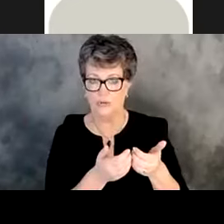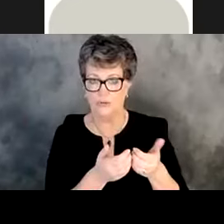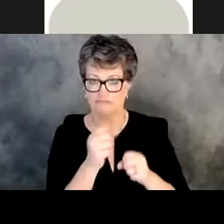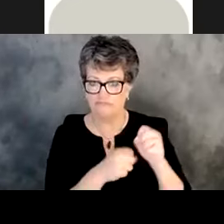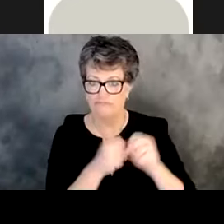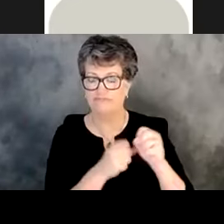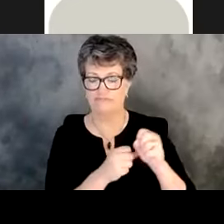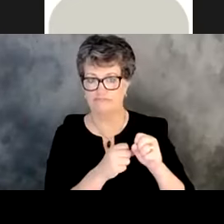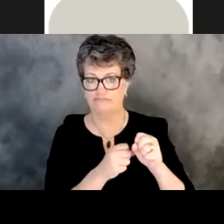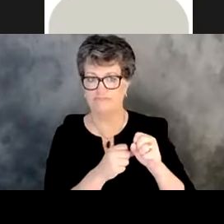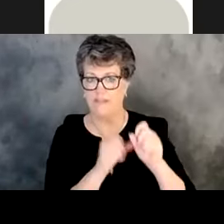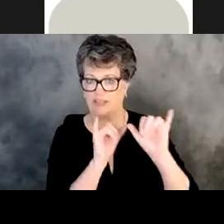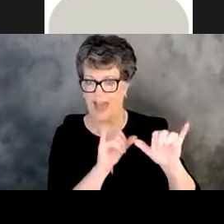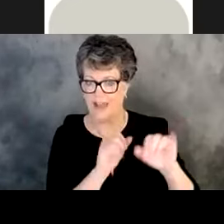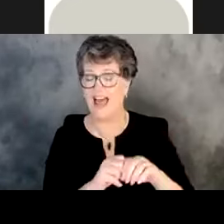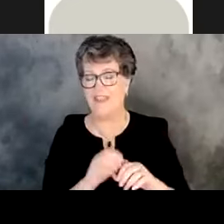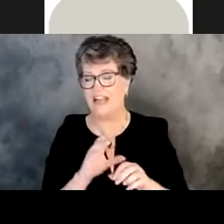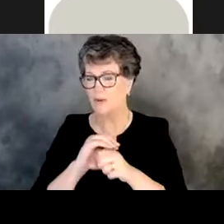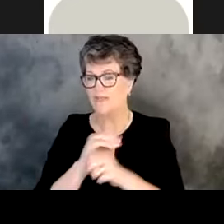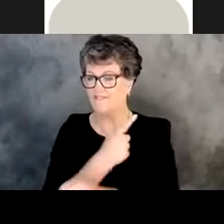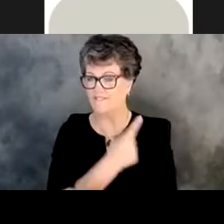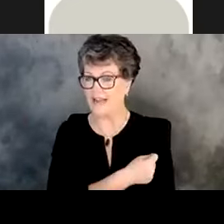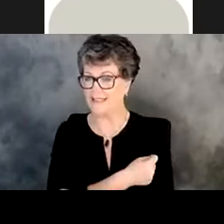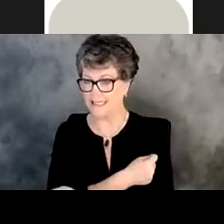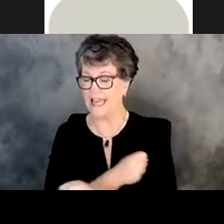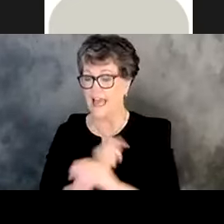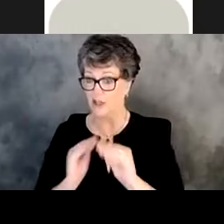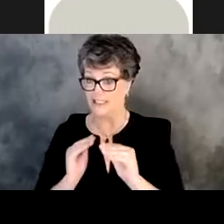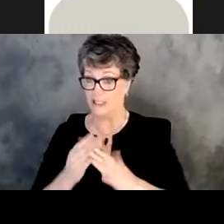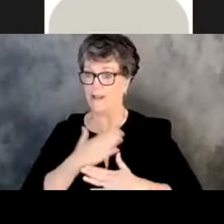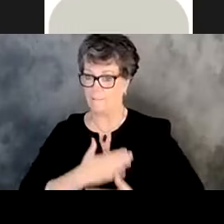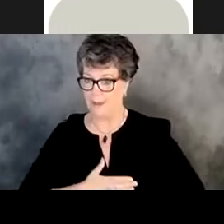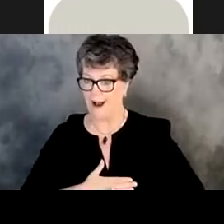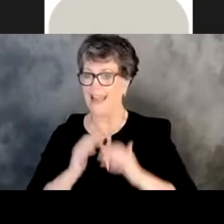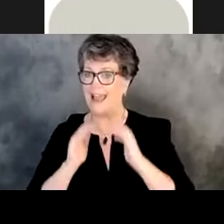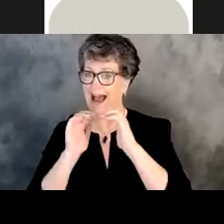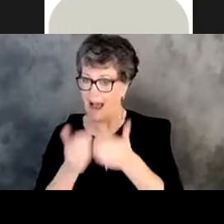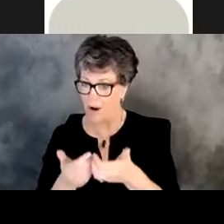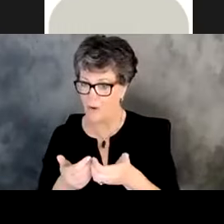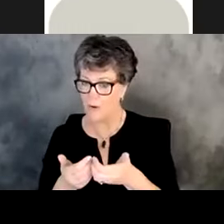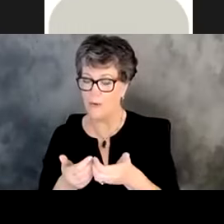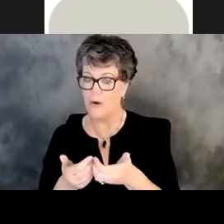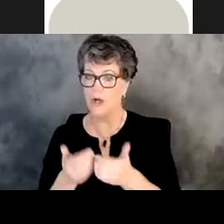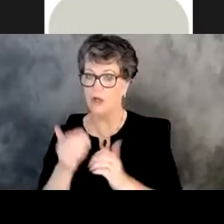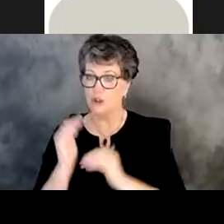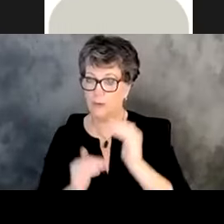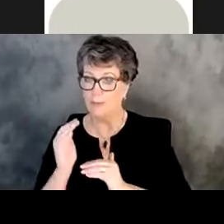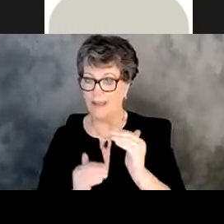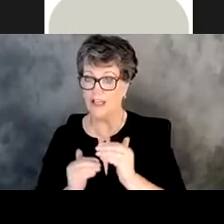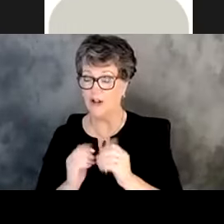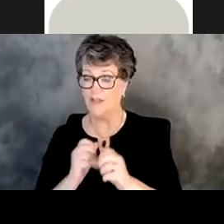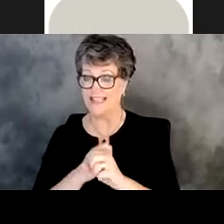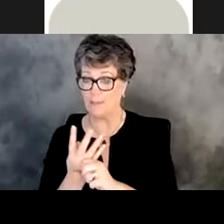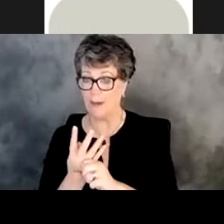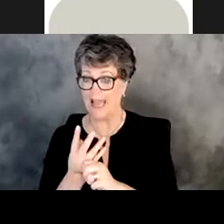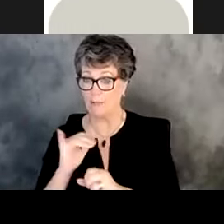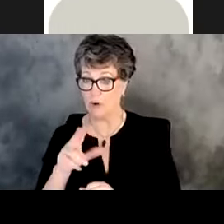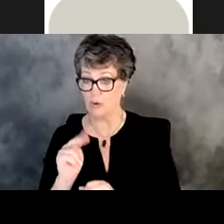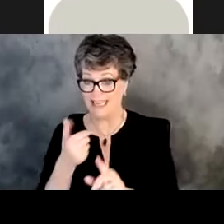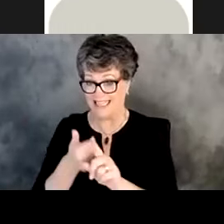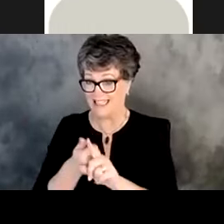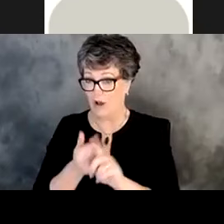form the structure. And that's what the vaccines are doing. They're teaching your body how to build the spike protein, just the protein